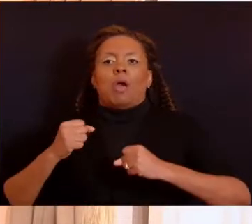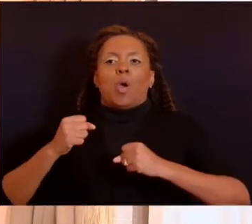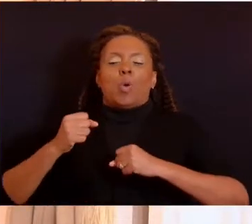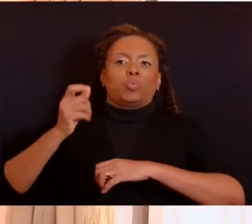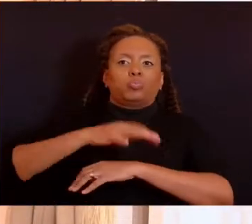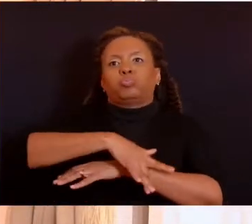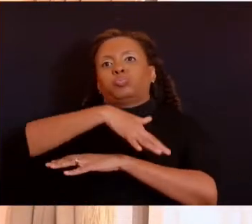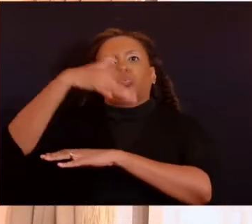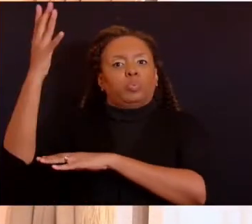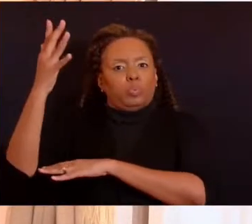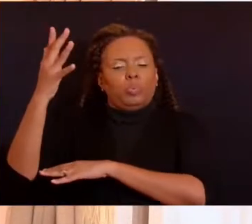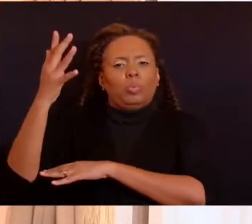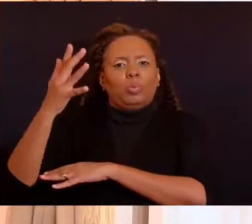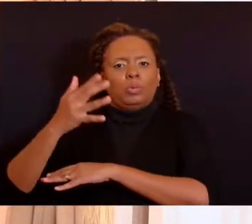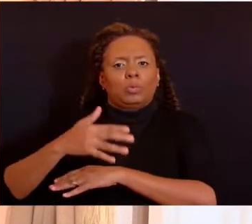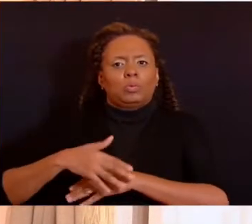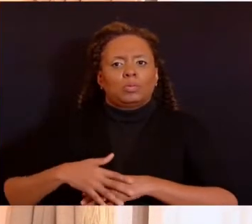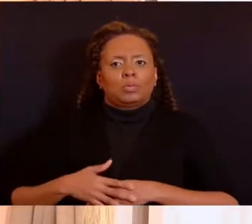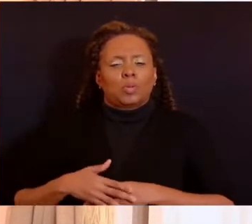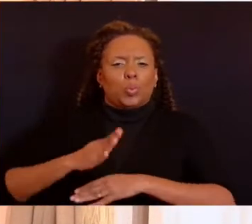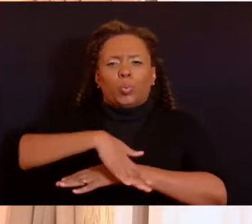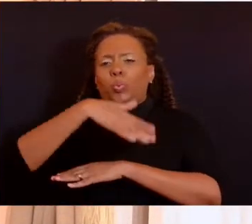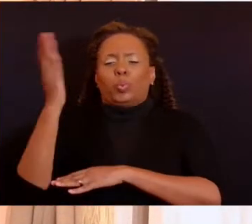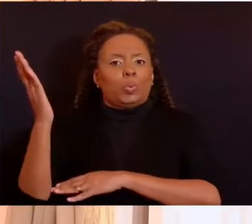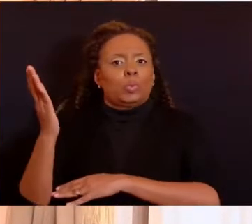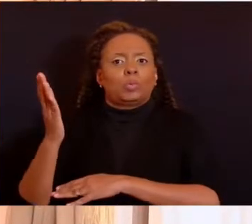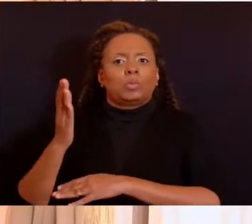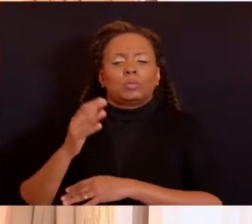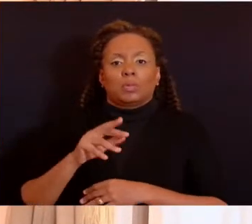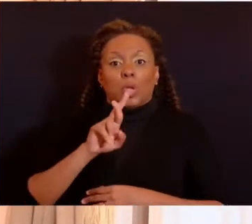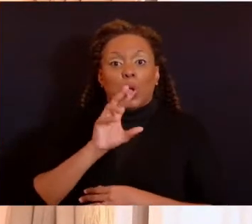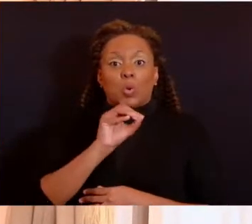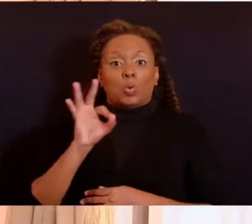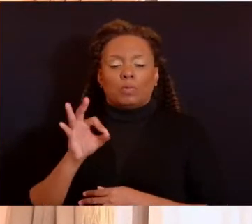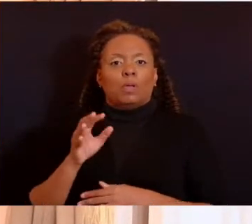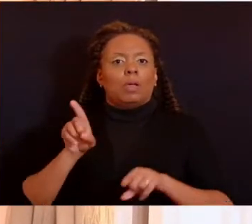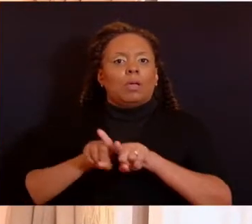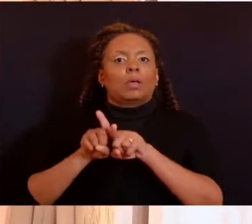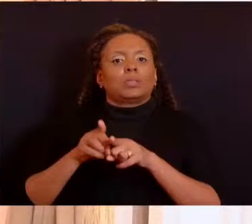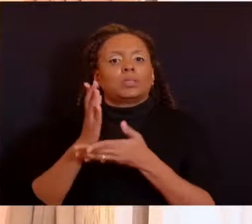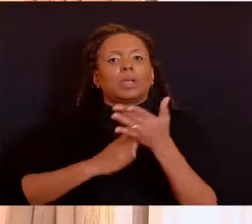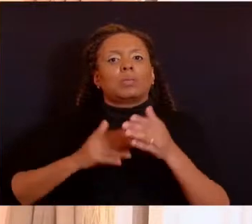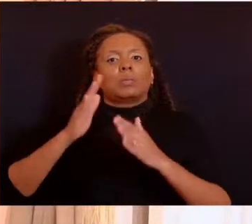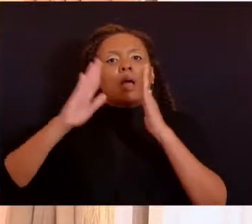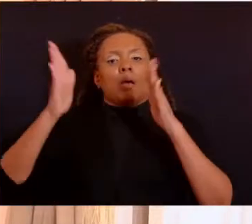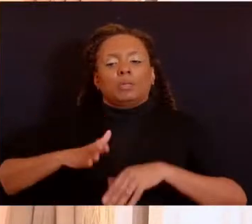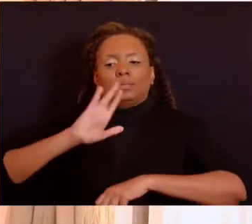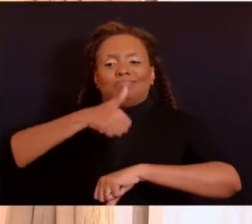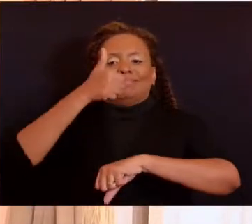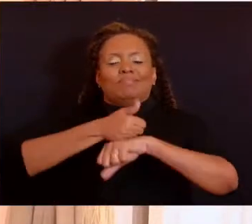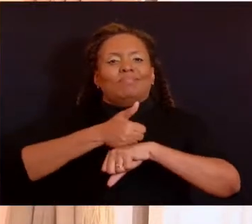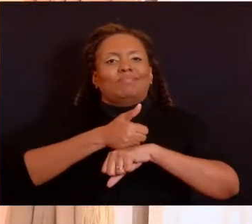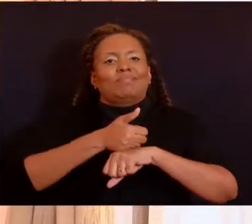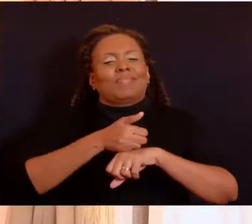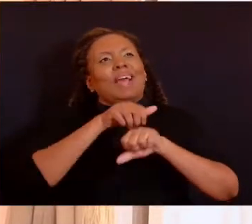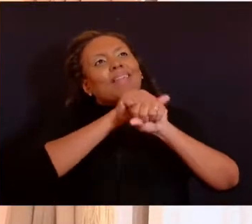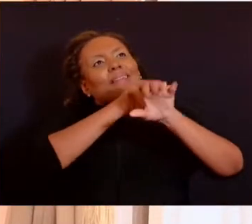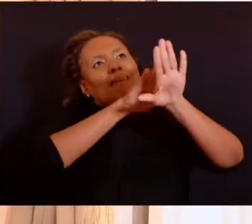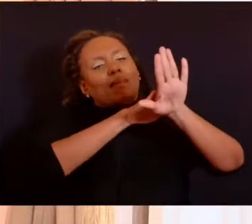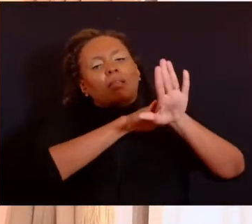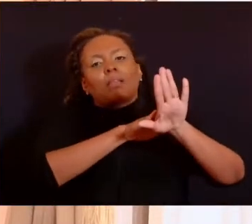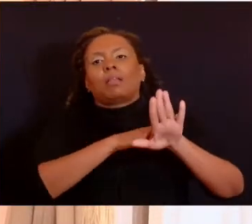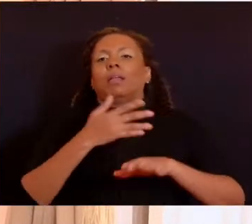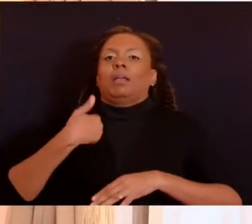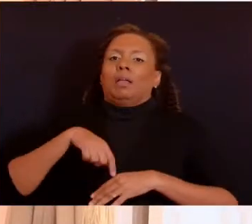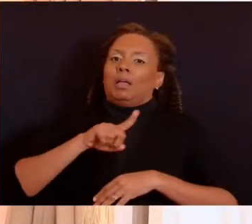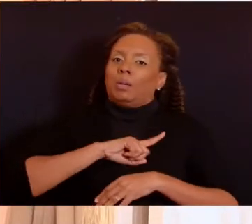been the most vulnerable, and as I indicated earlier, those on cliff edges without anything to protect them. We will continue